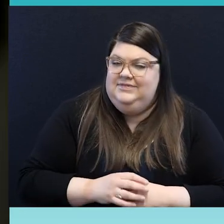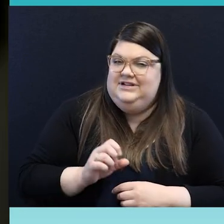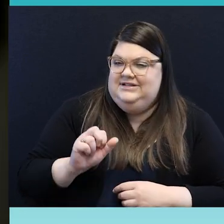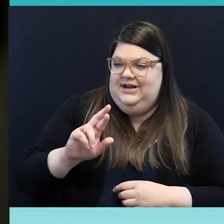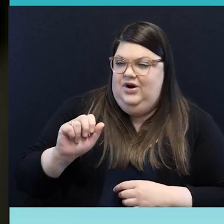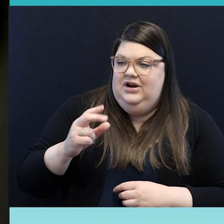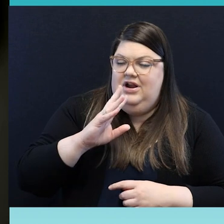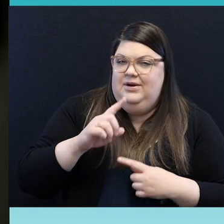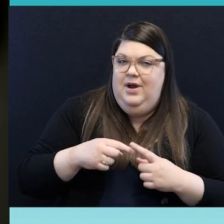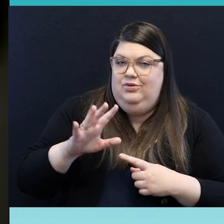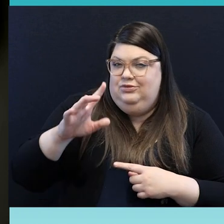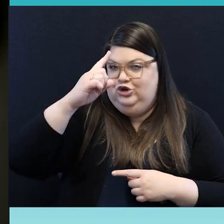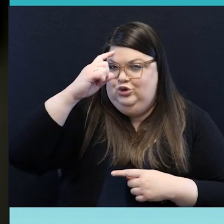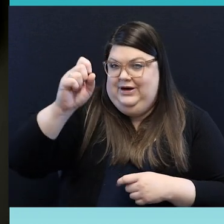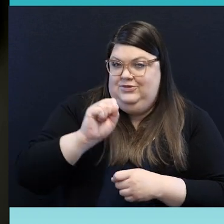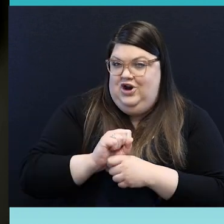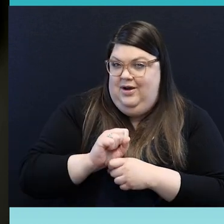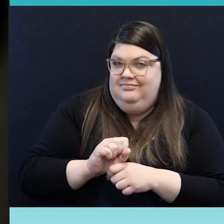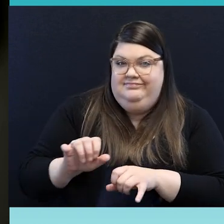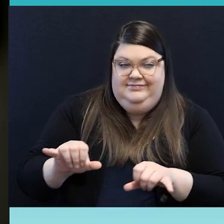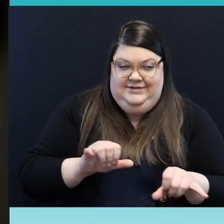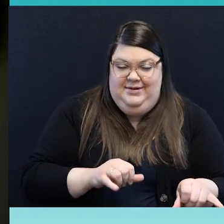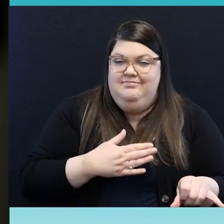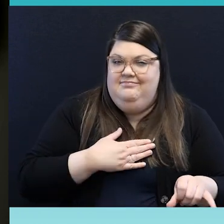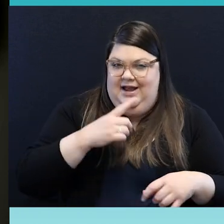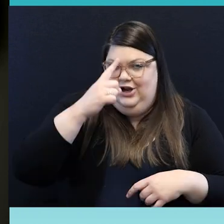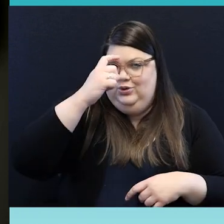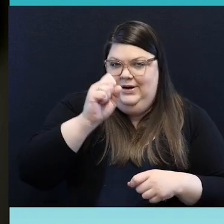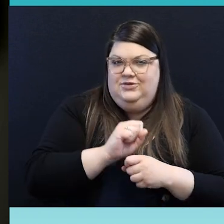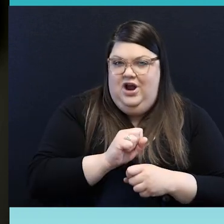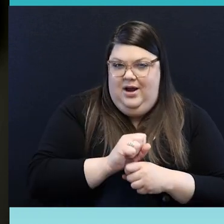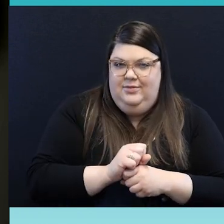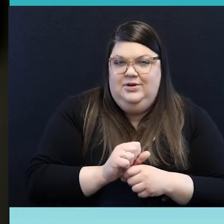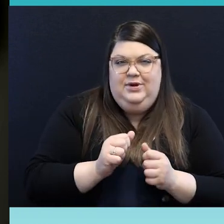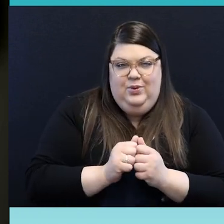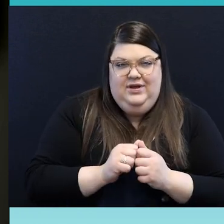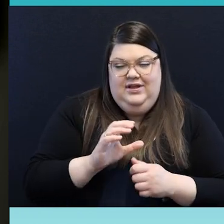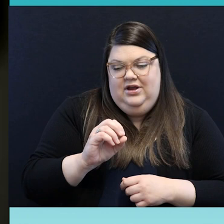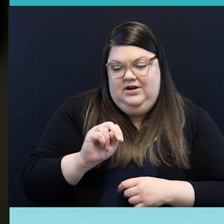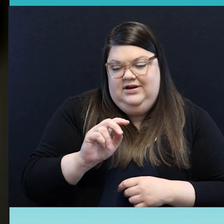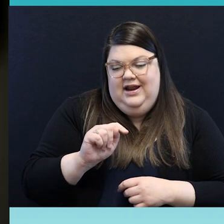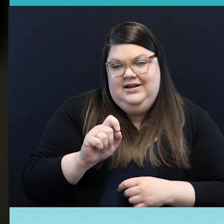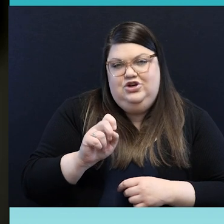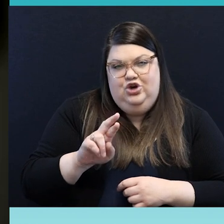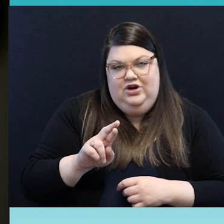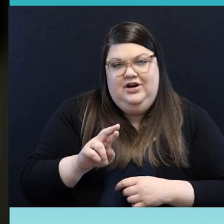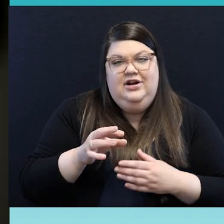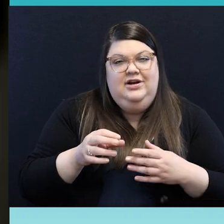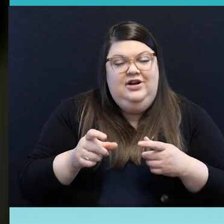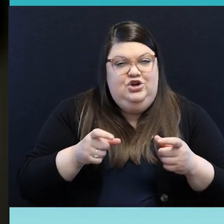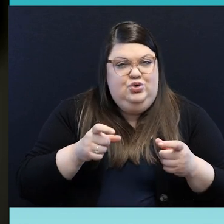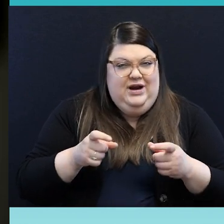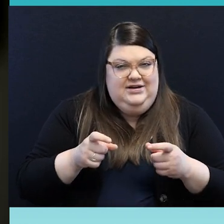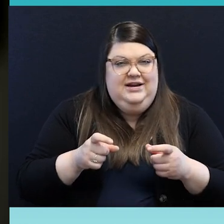having her dream job, this was my dream job to be able to be with Contextor and be directing the Arizona Healthcare